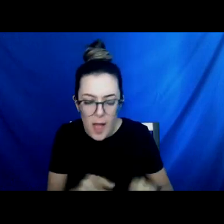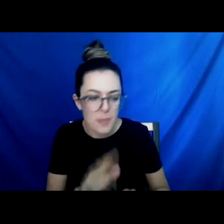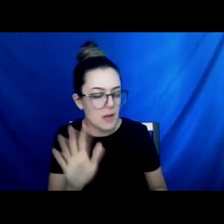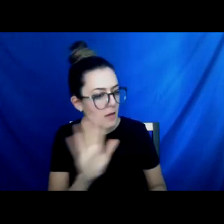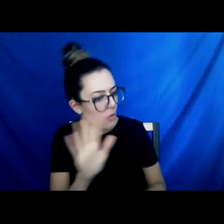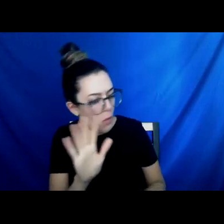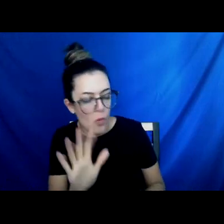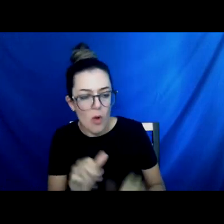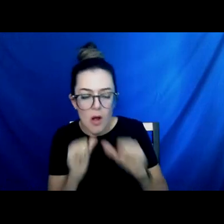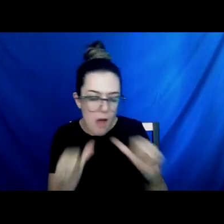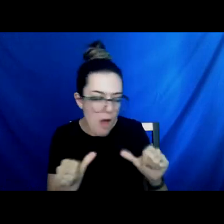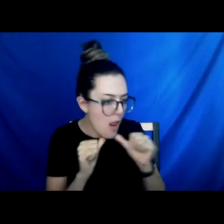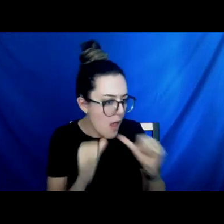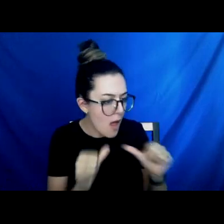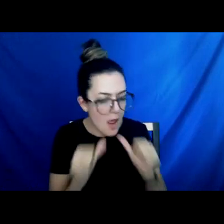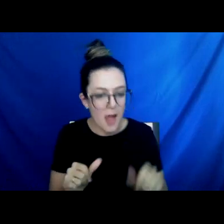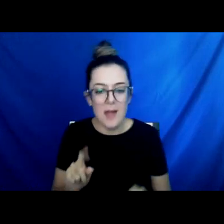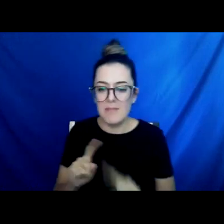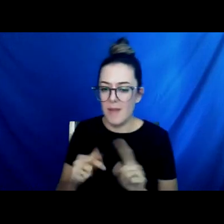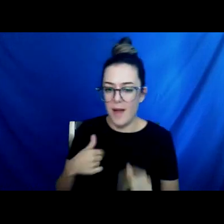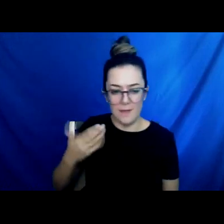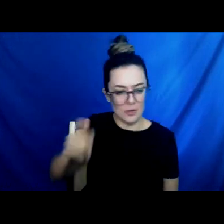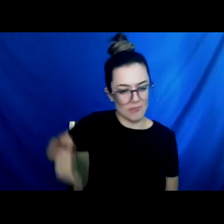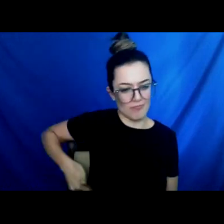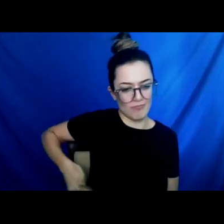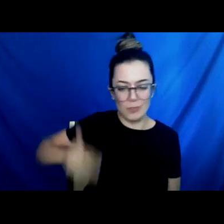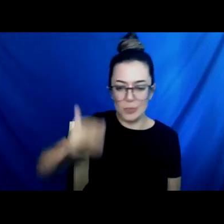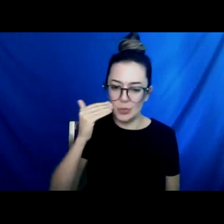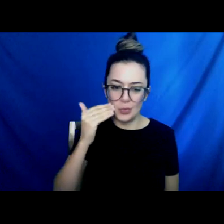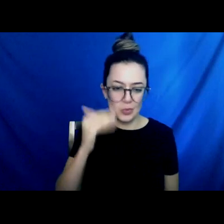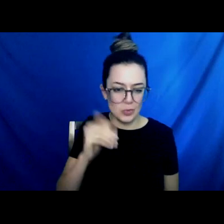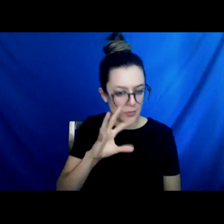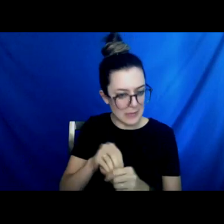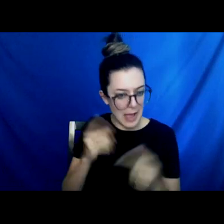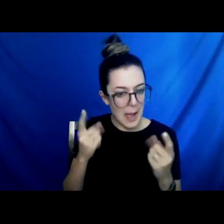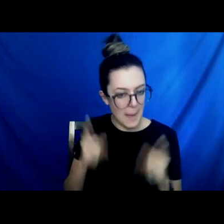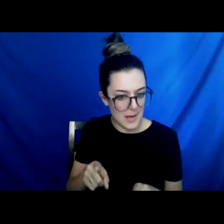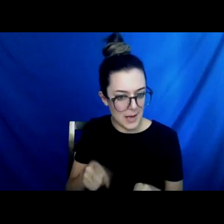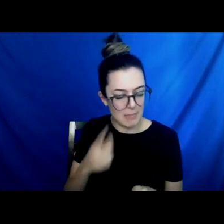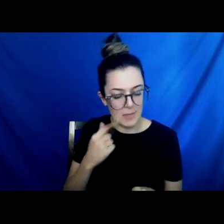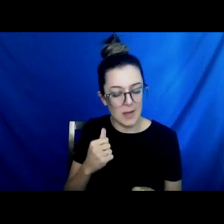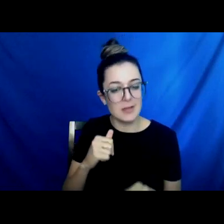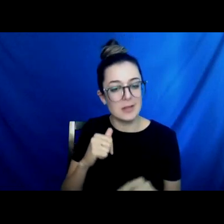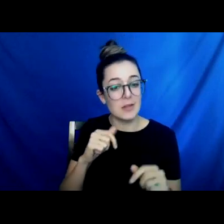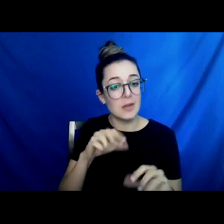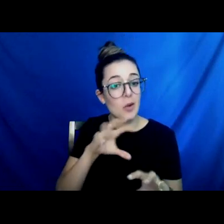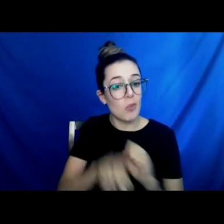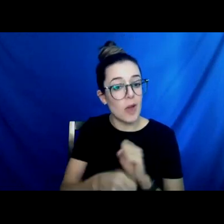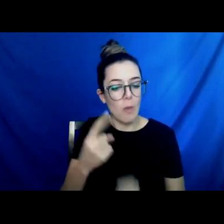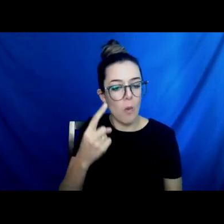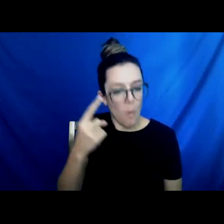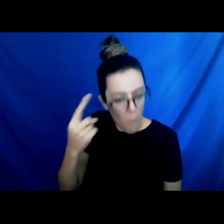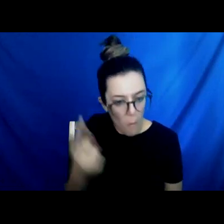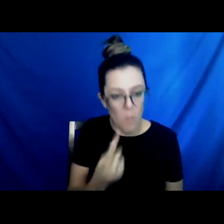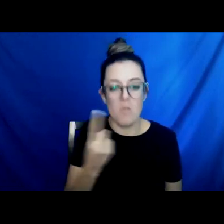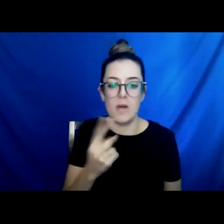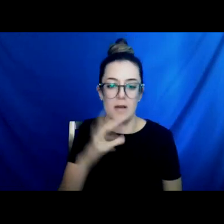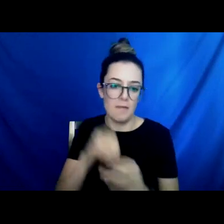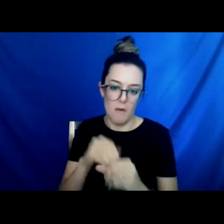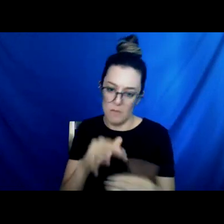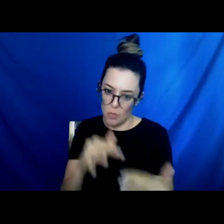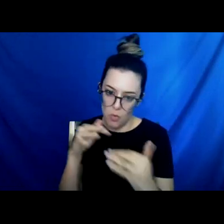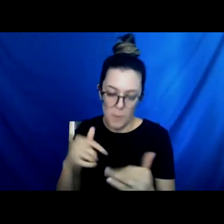know that. So I knew the stories that we were gathering were real, at least most of them, or some of them, and that there were many, many